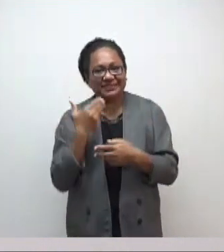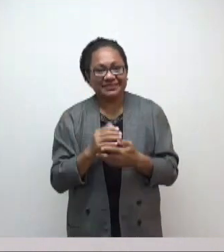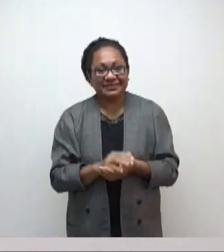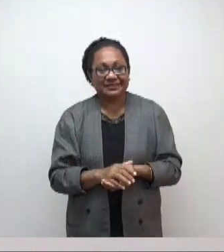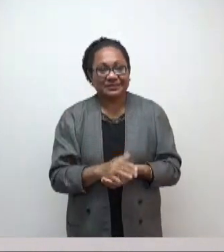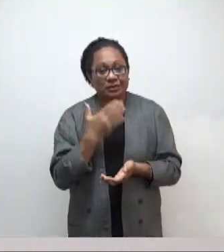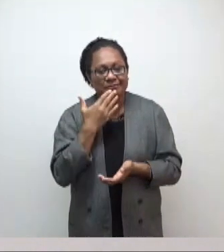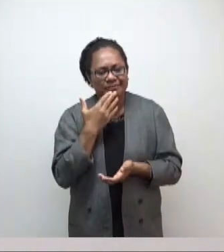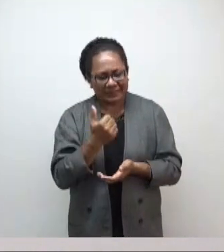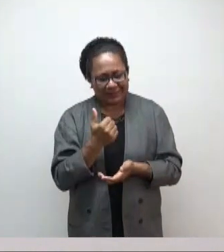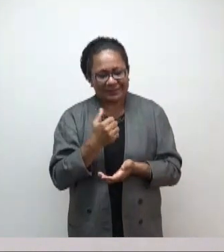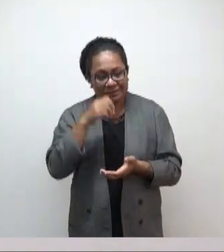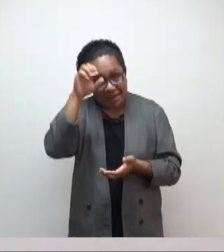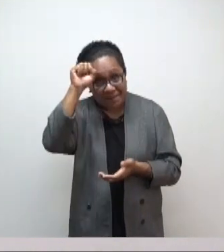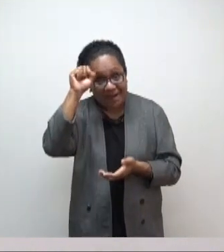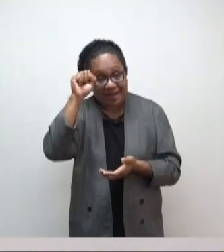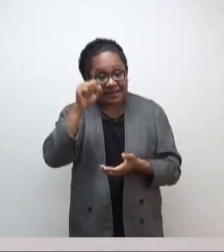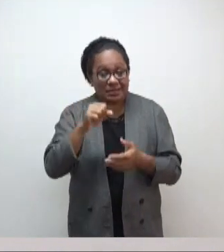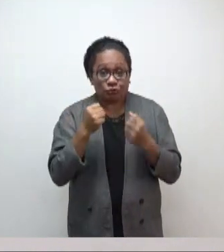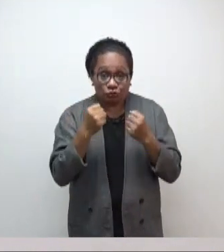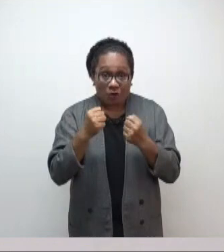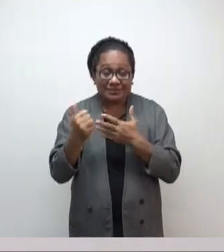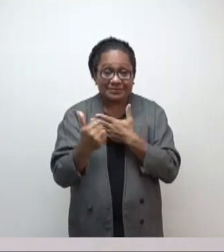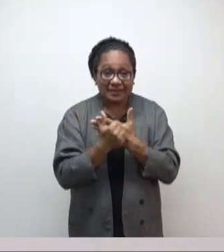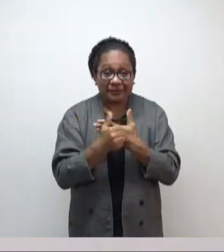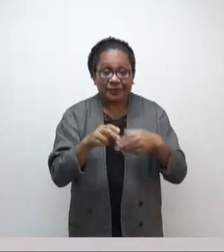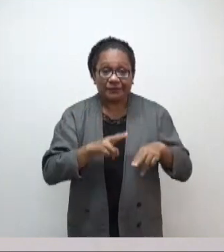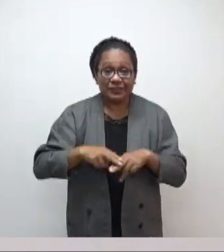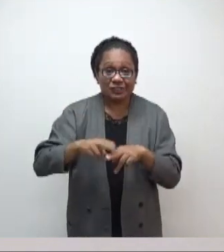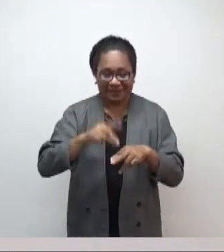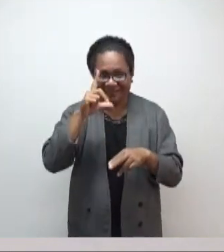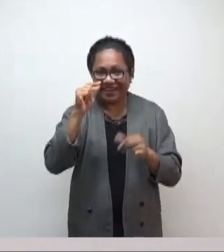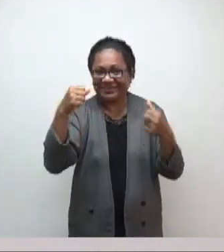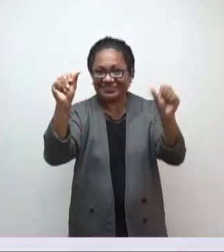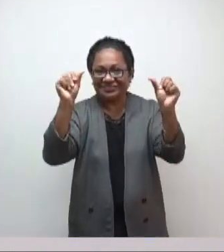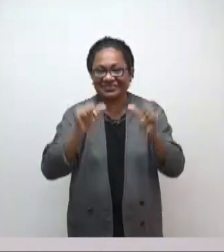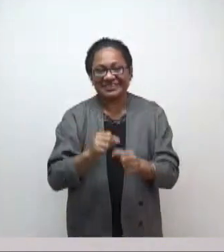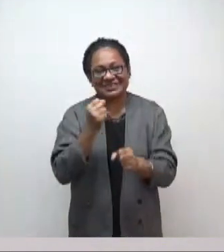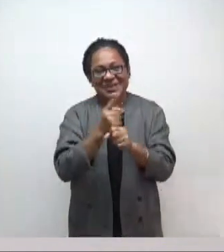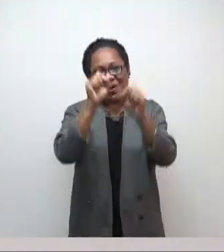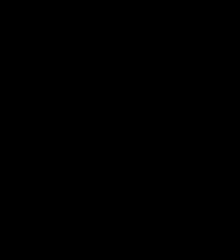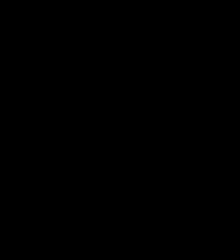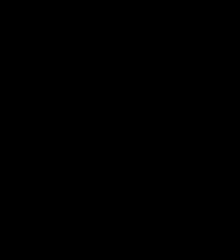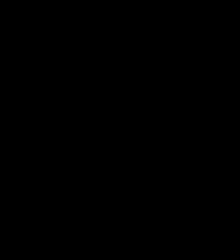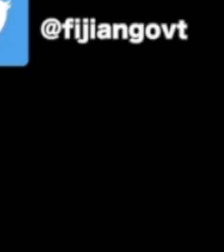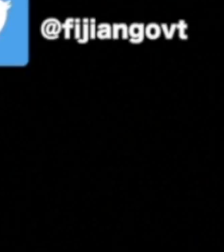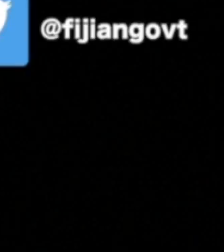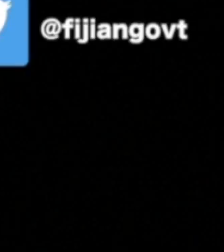Rest assured, a stronger and safer Fiji is within our reach. God bless you all. Vinaka.